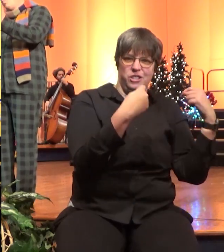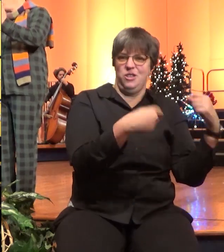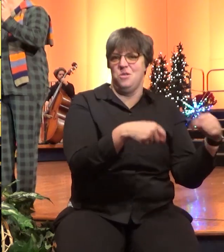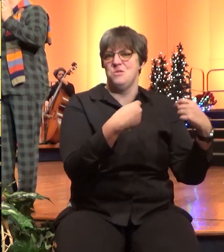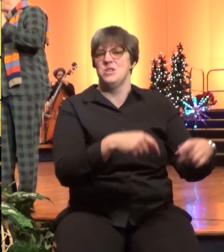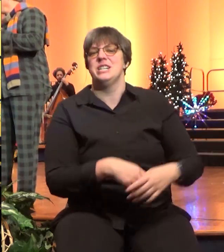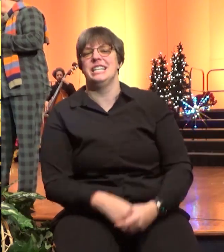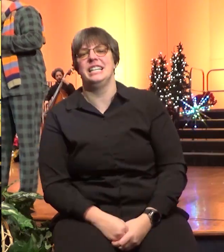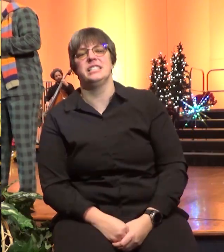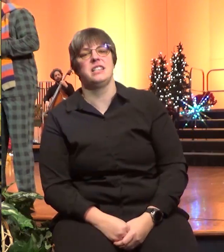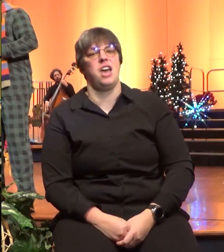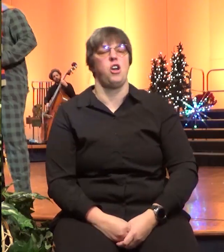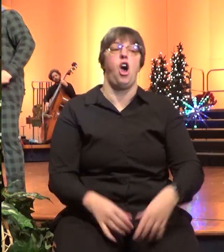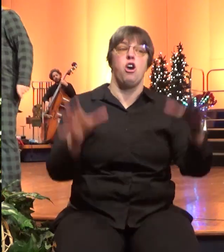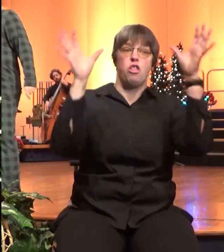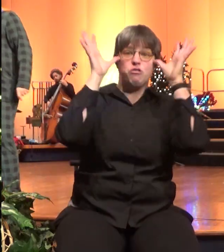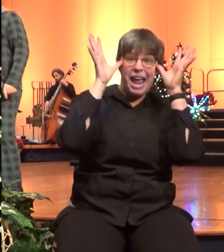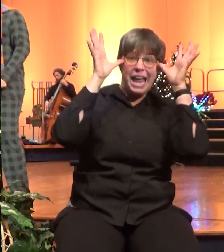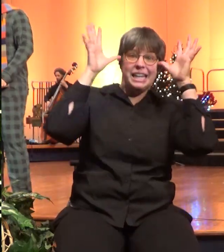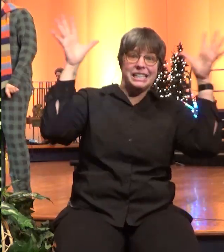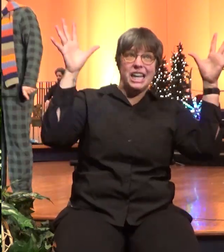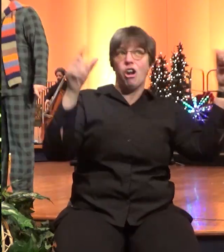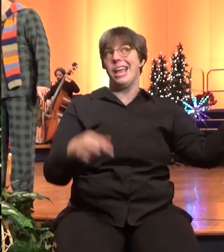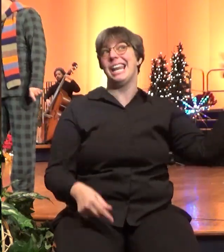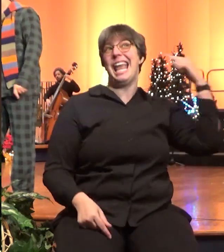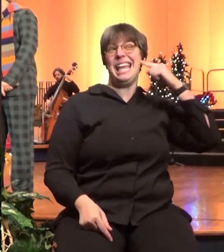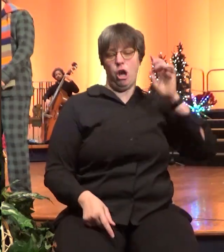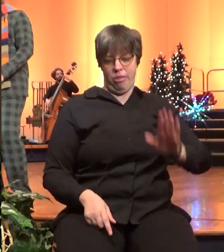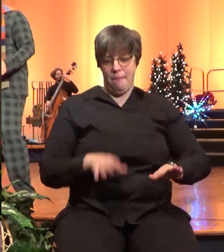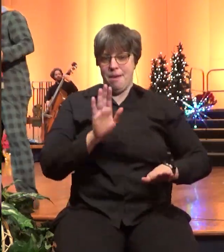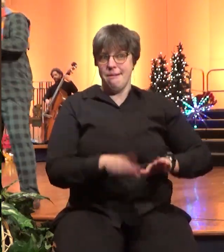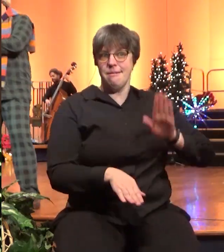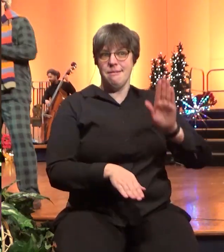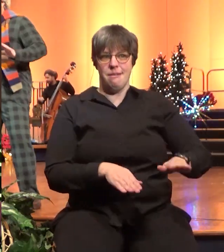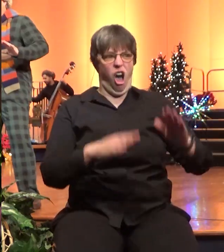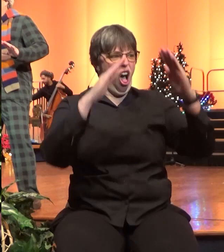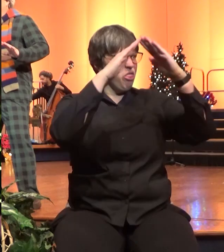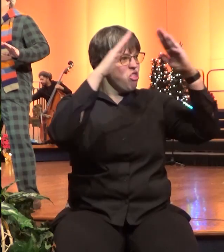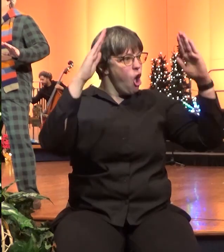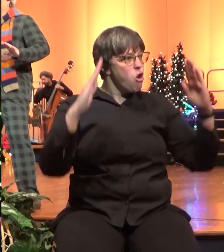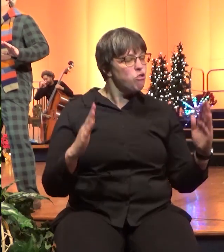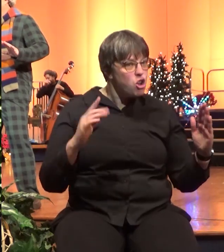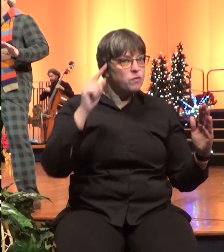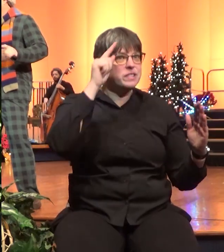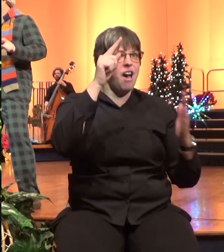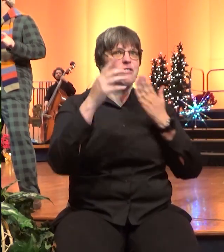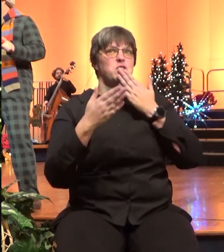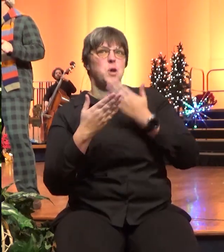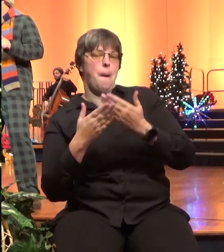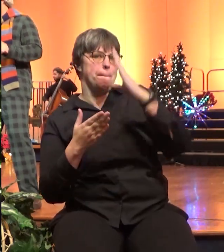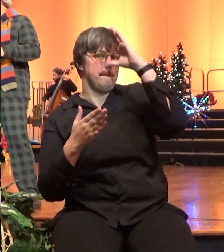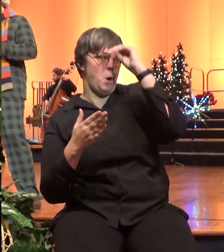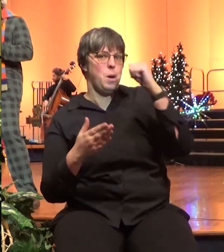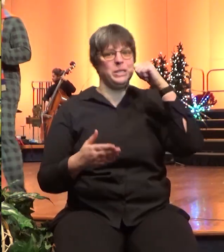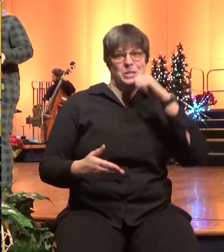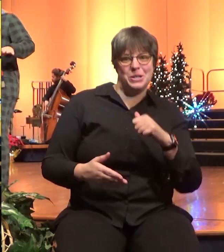toys. Reindeer hooves on all the roofs of good little girls and